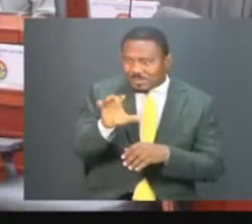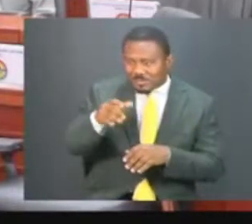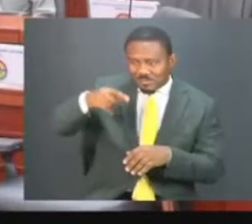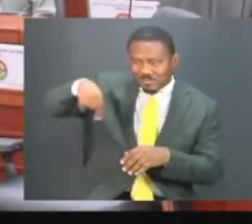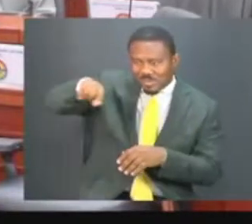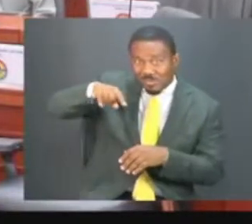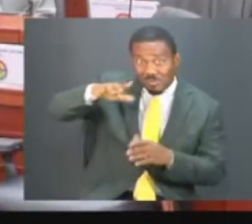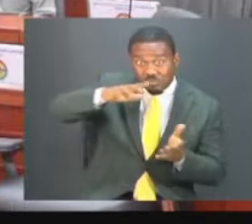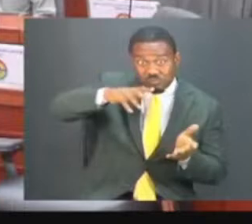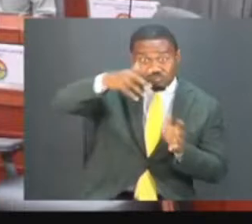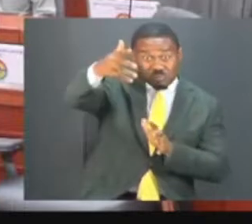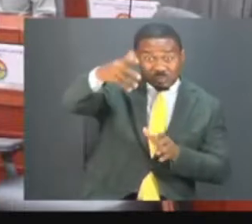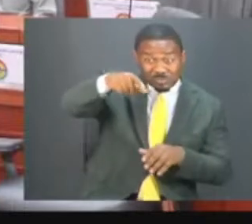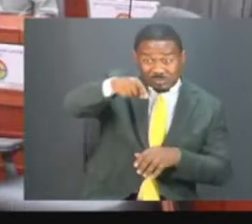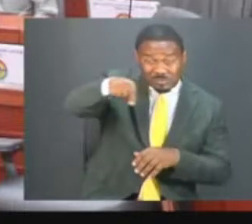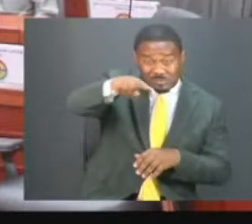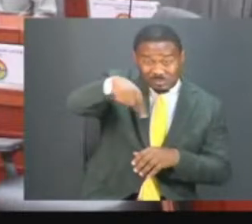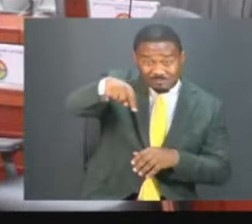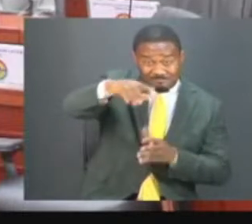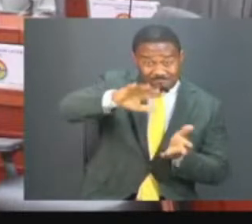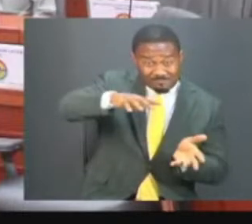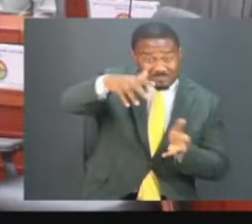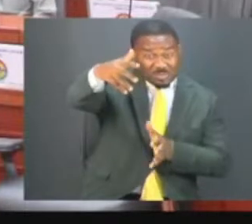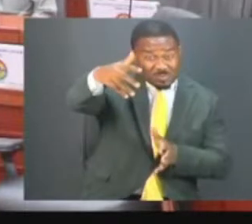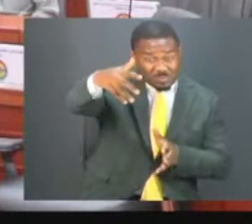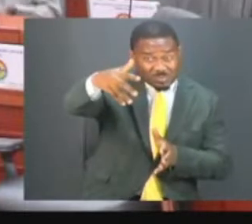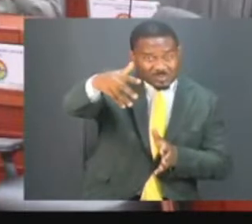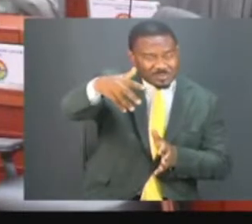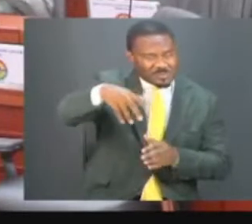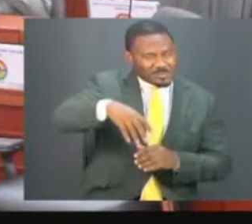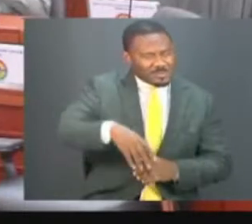And I'm not surprised. I'm not surprised that